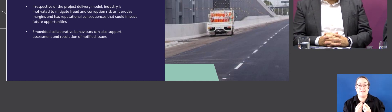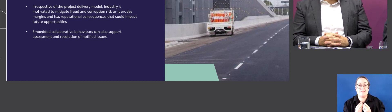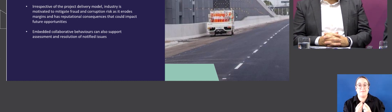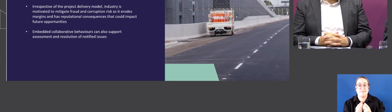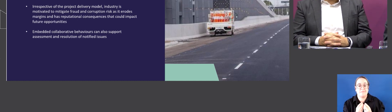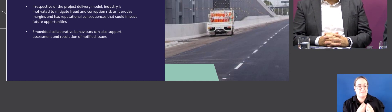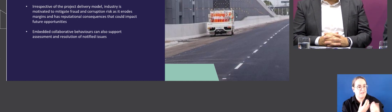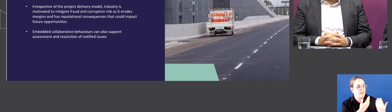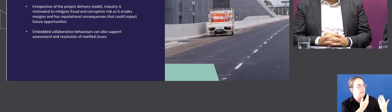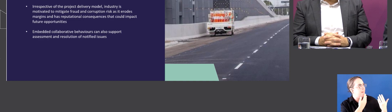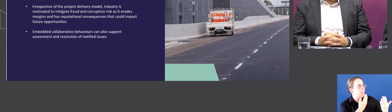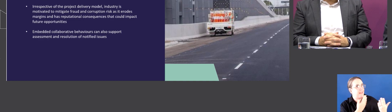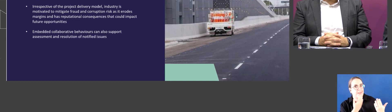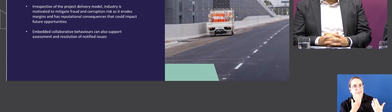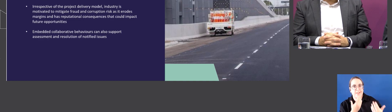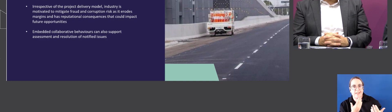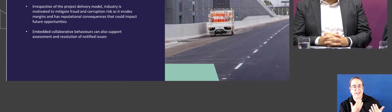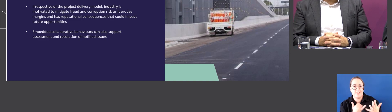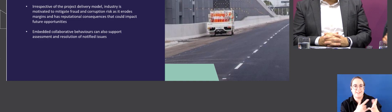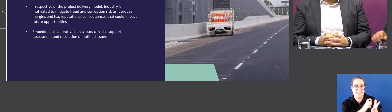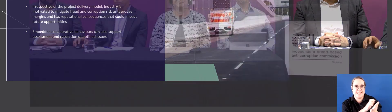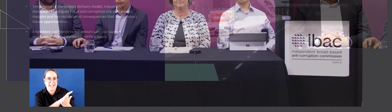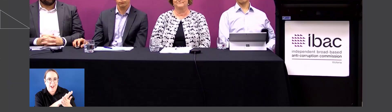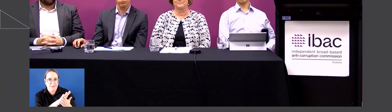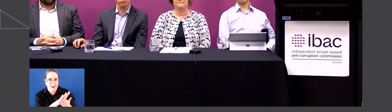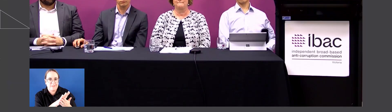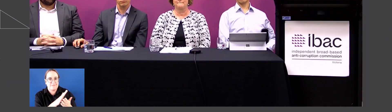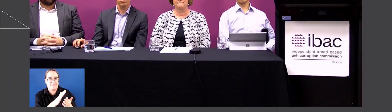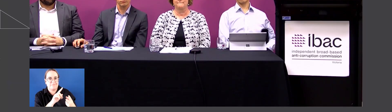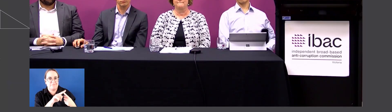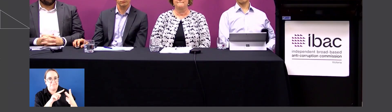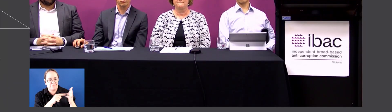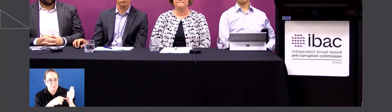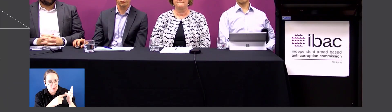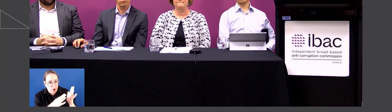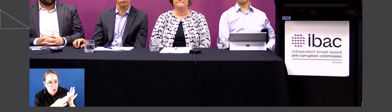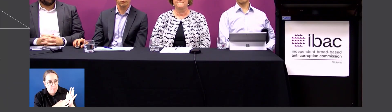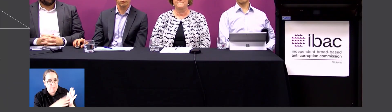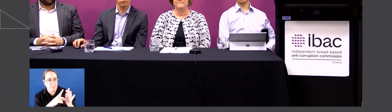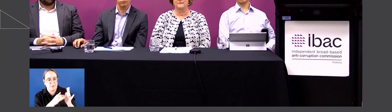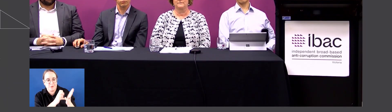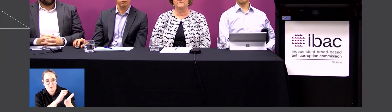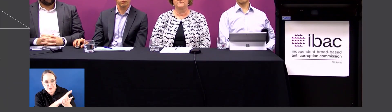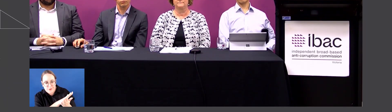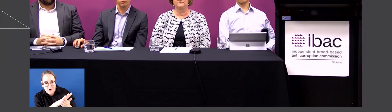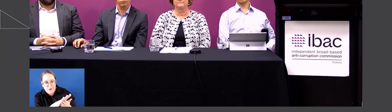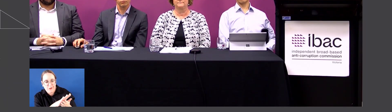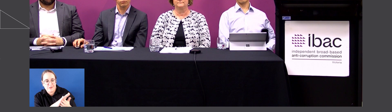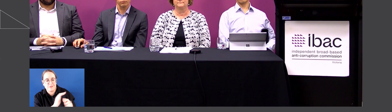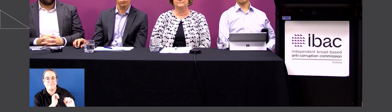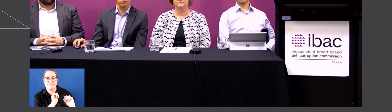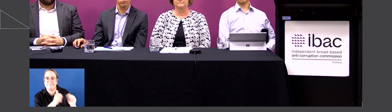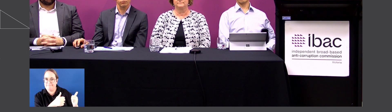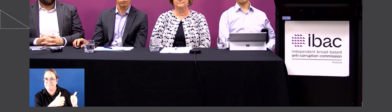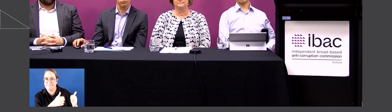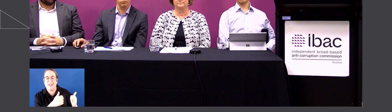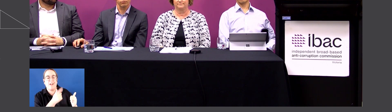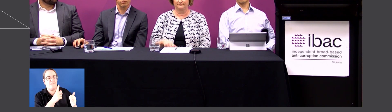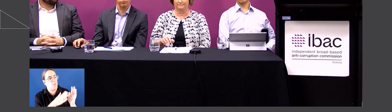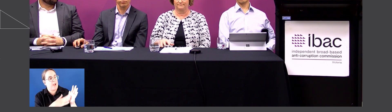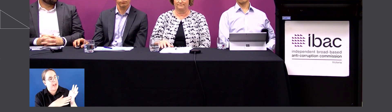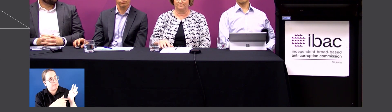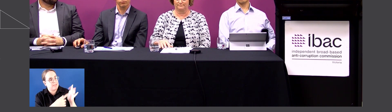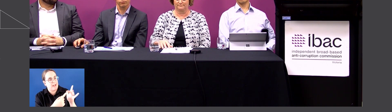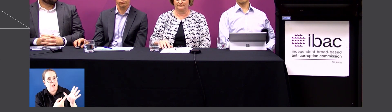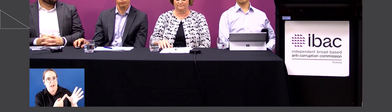we wanted to cover. Well, thank you. Thank you all again, Sarah, Tom and Josh. It's great to have some practical